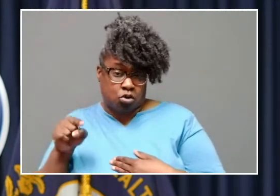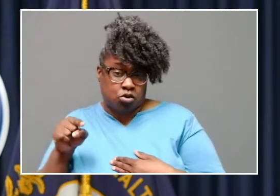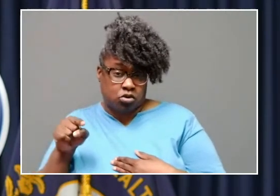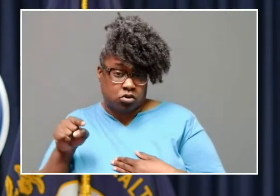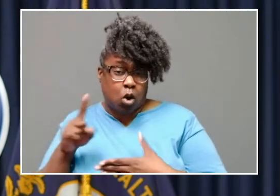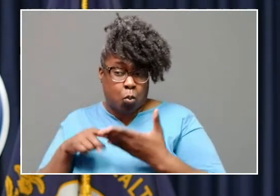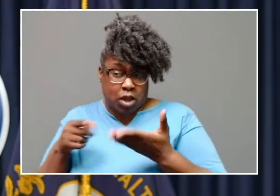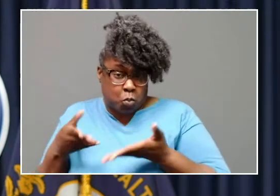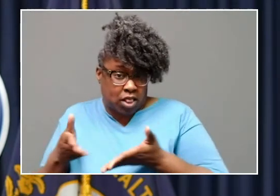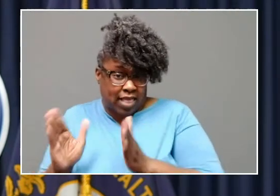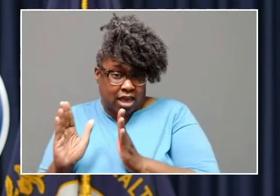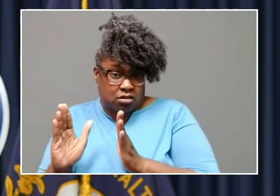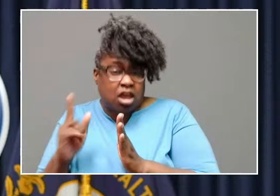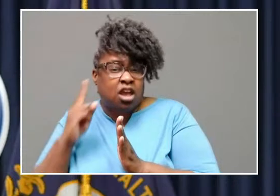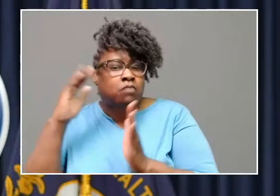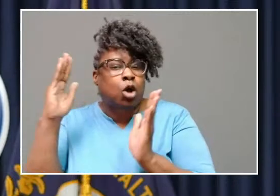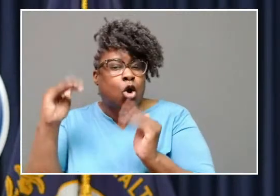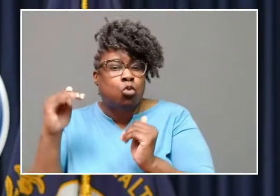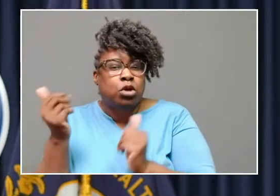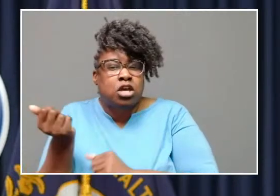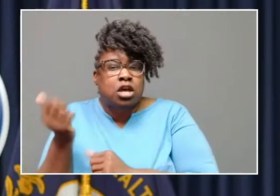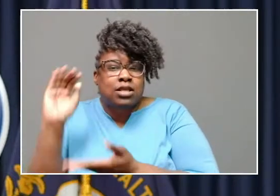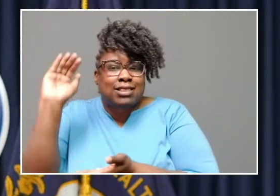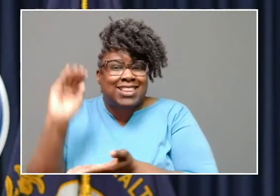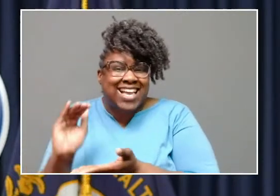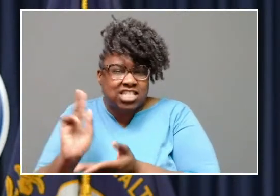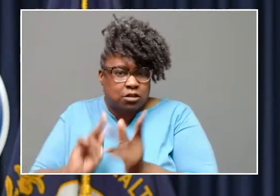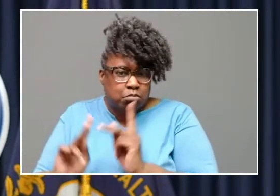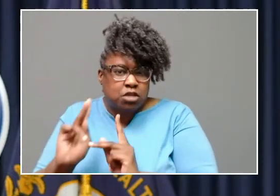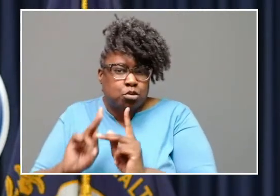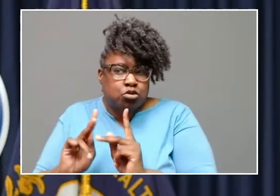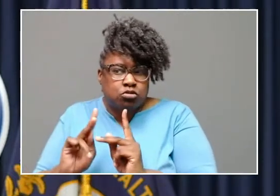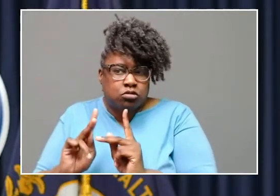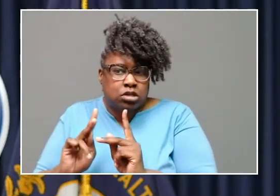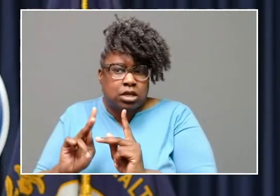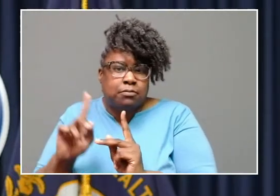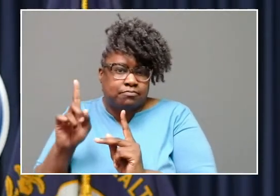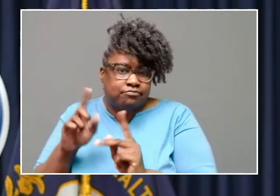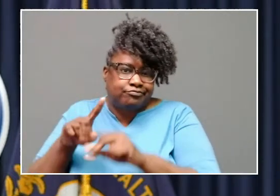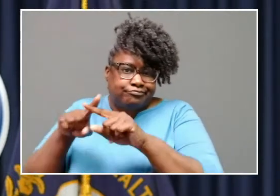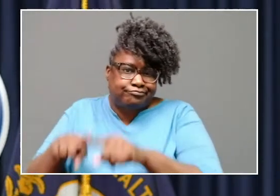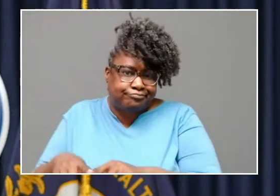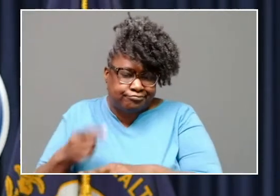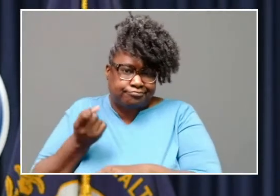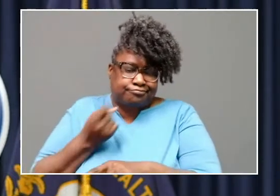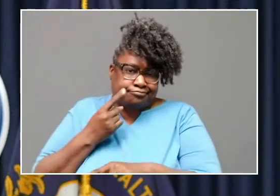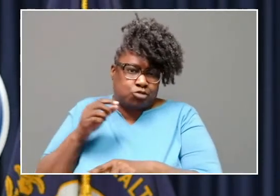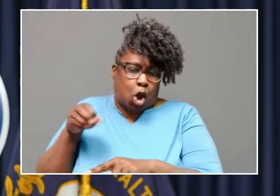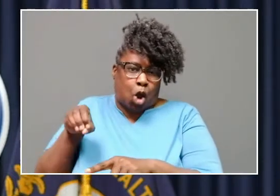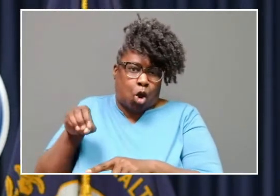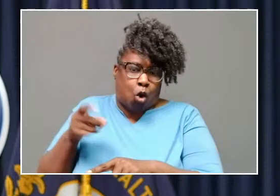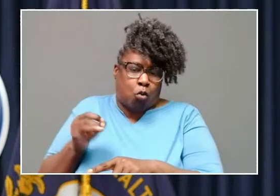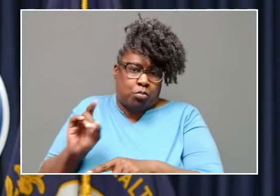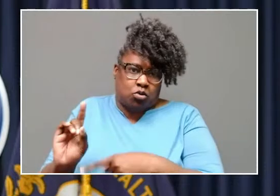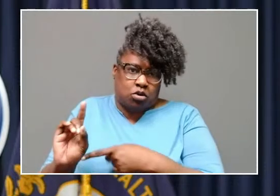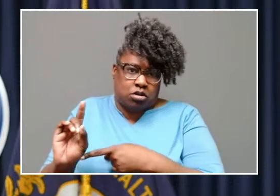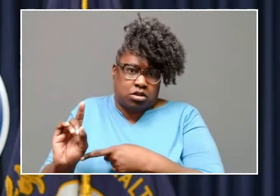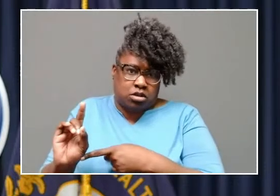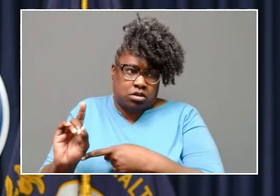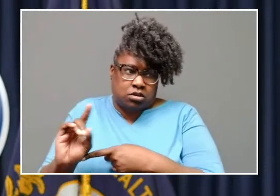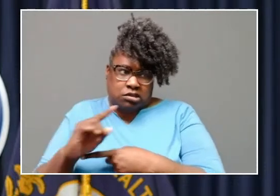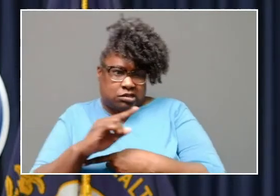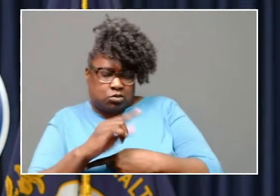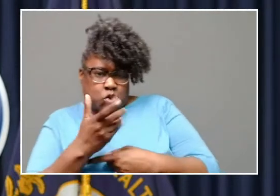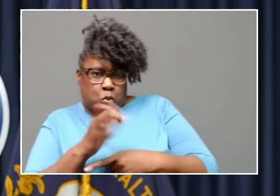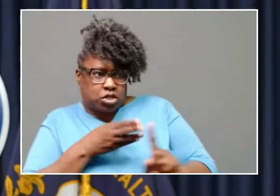people having to take opioids. And what we know is that opioids are so addictive. And so it would stand to